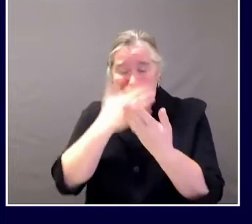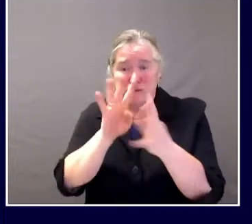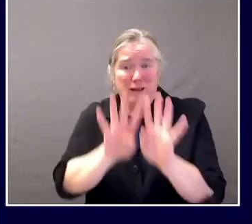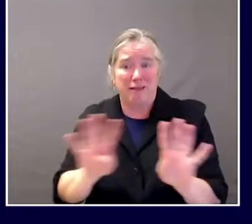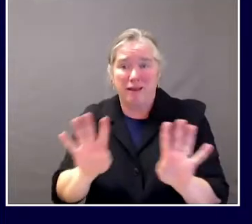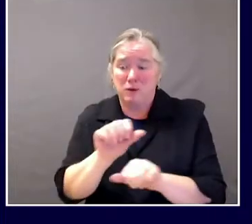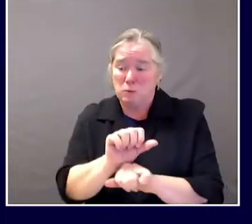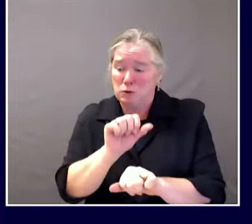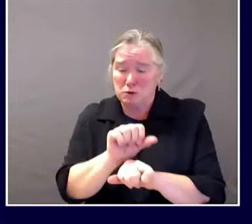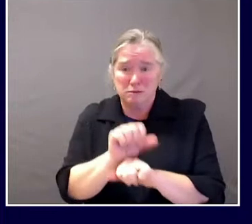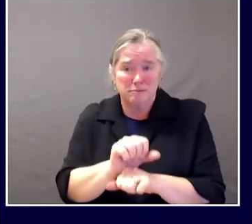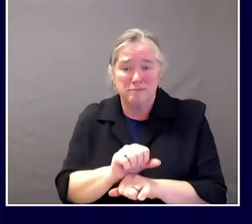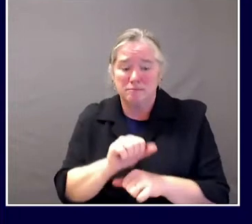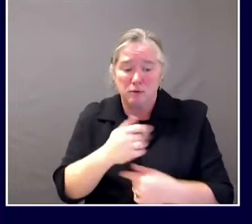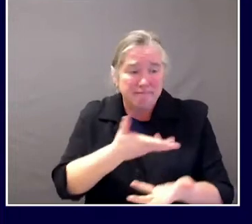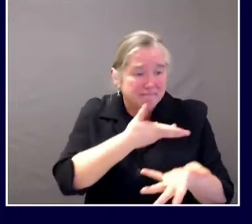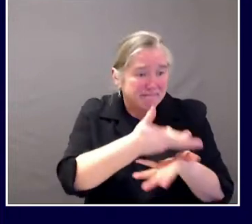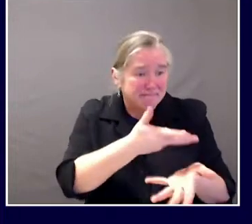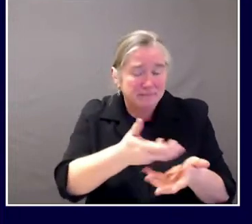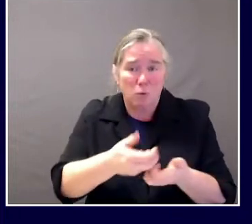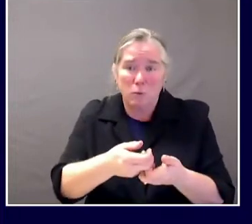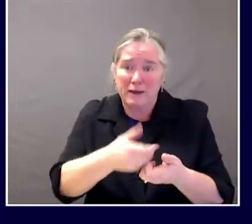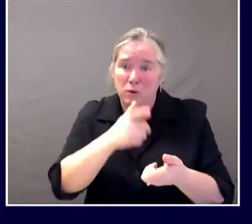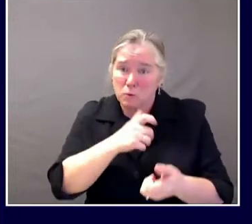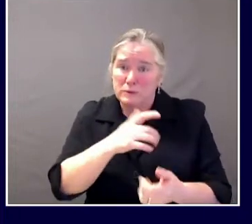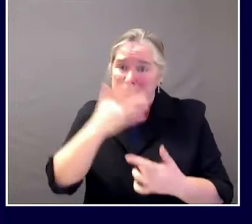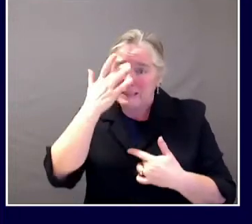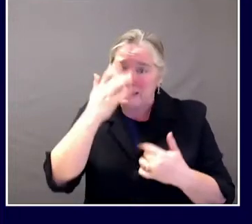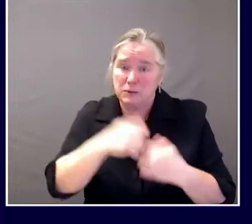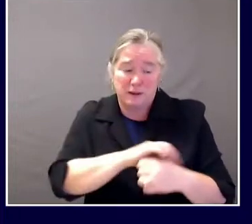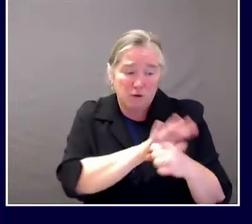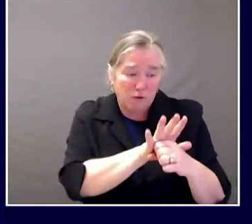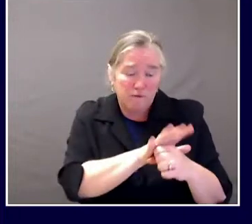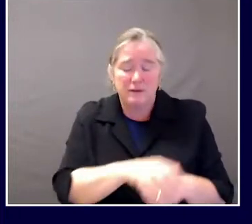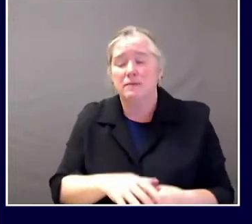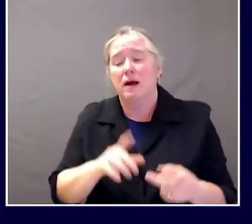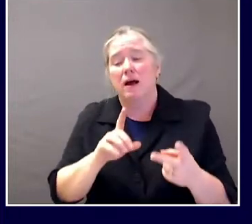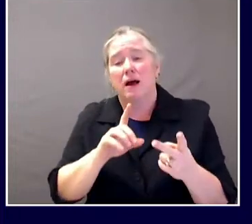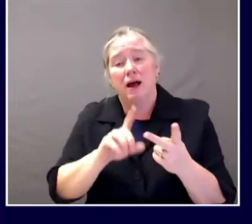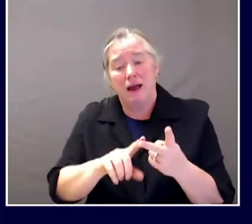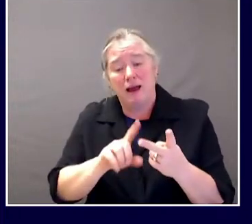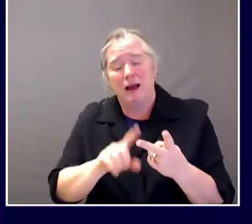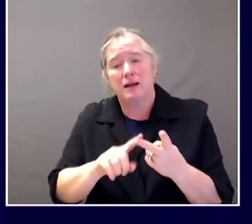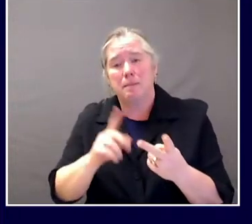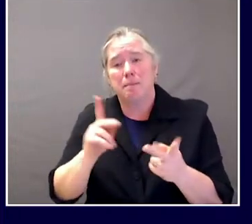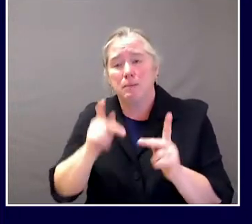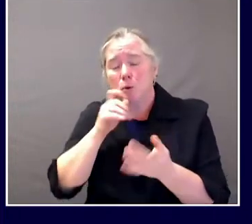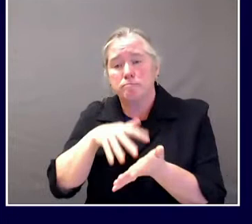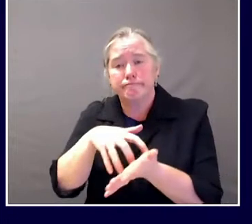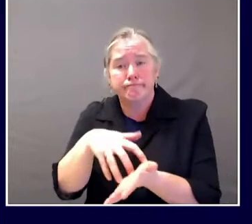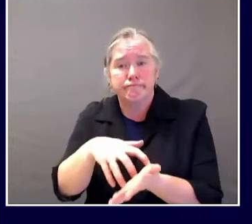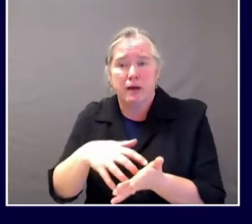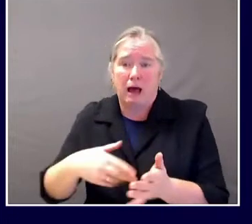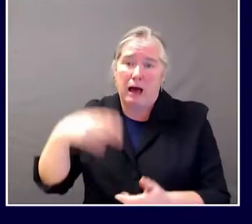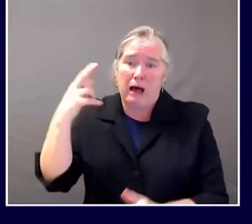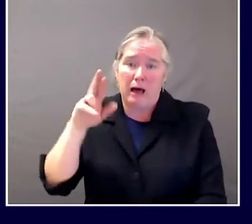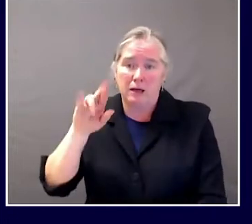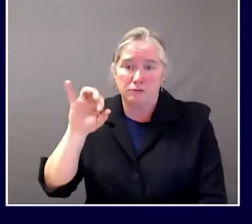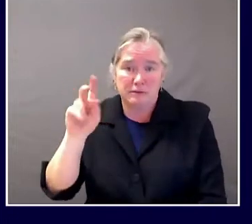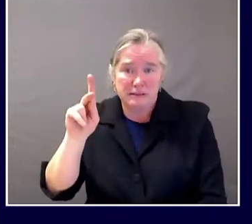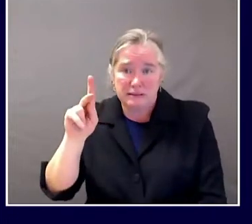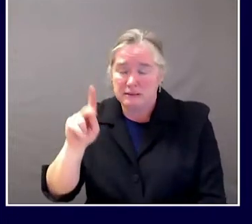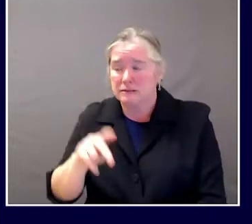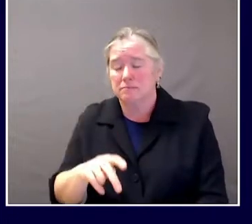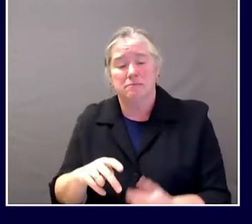care for those with COVID-19, as well as the highly vulnerable. We're working on plans to vaccinate those who are at the